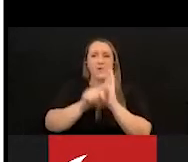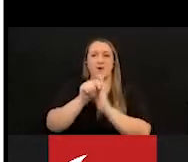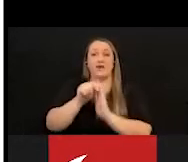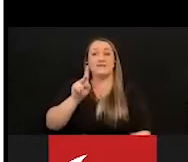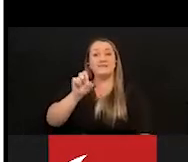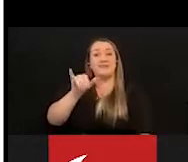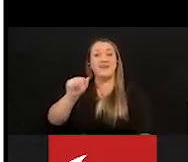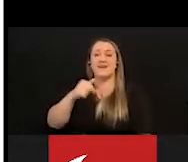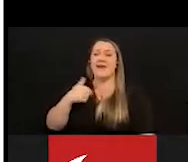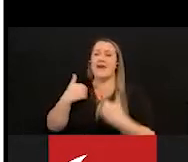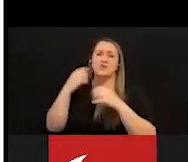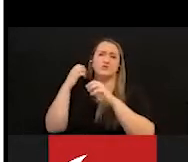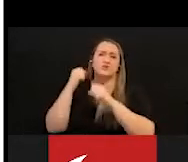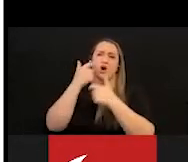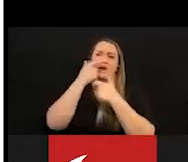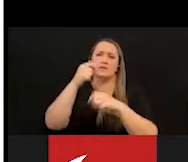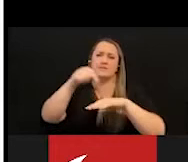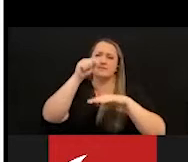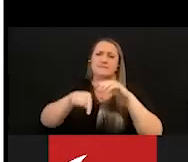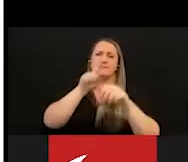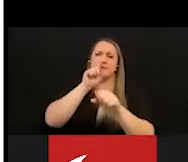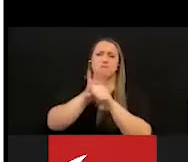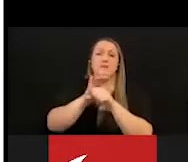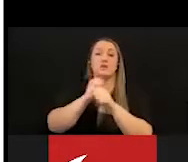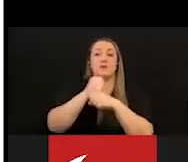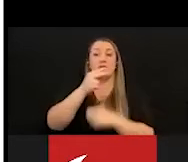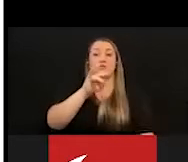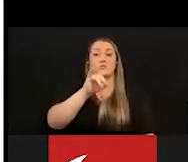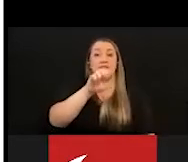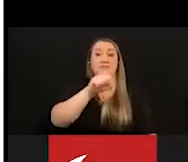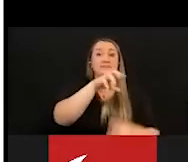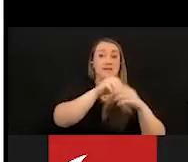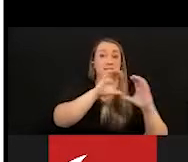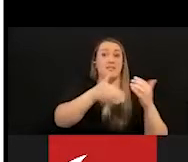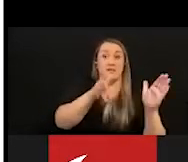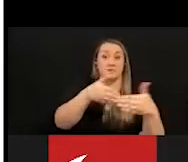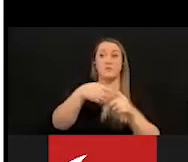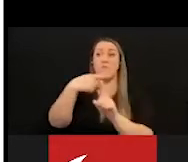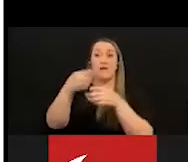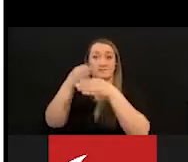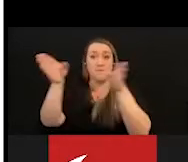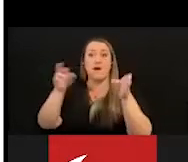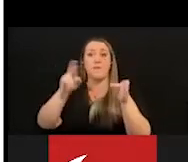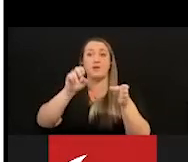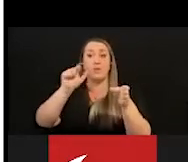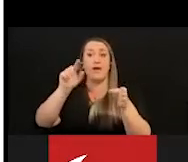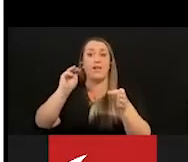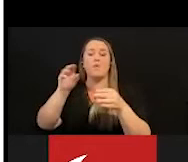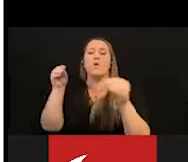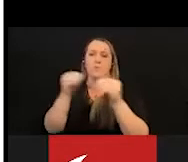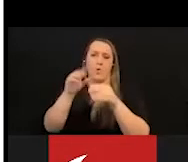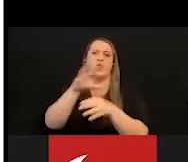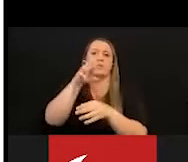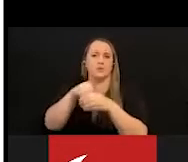deep commitment to making the humanities, both in the classroom and in the public realm, more inclusive and accessible